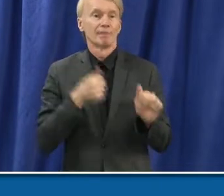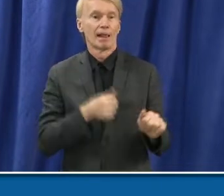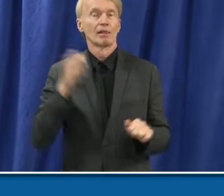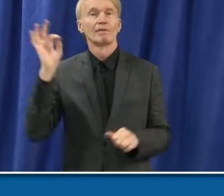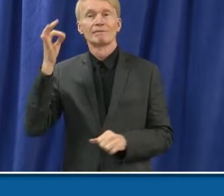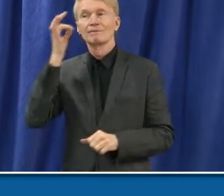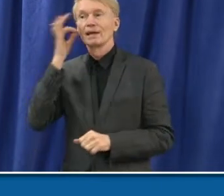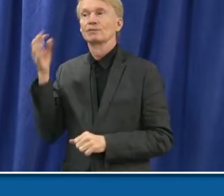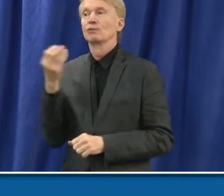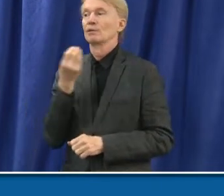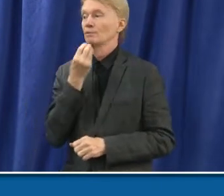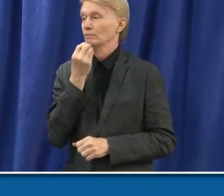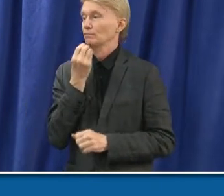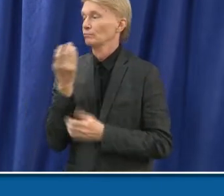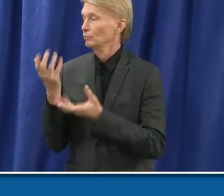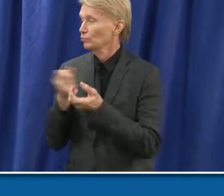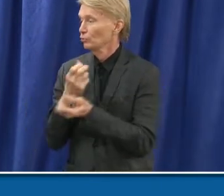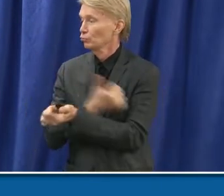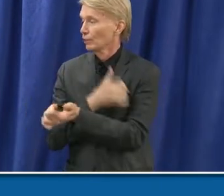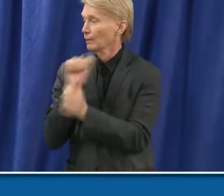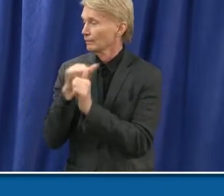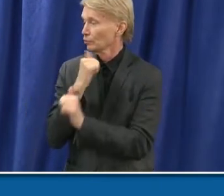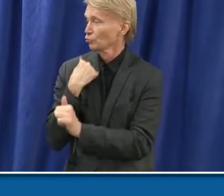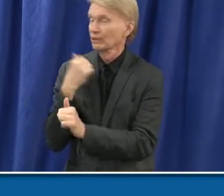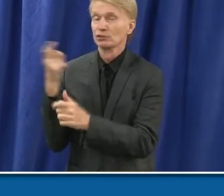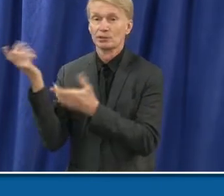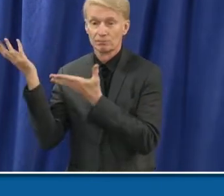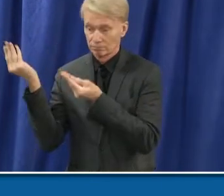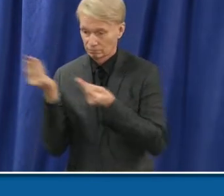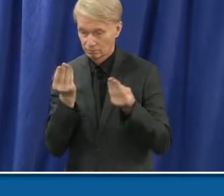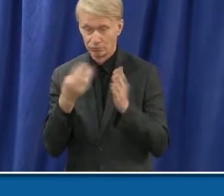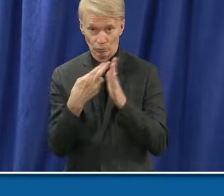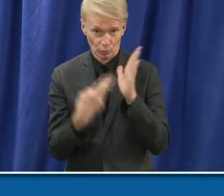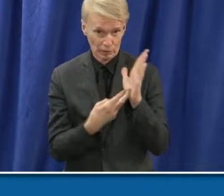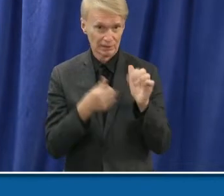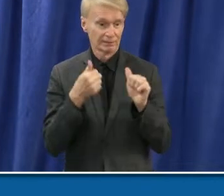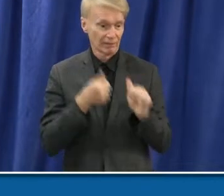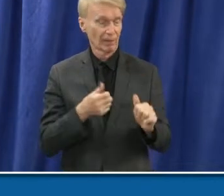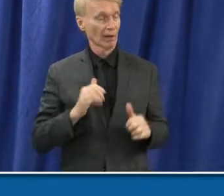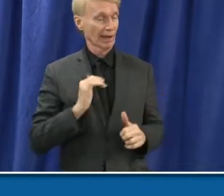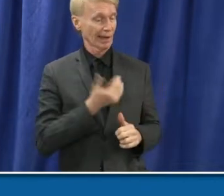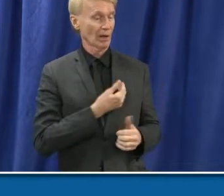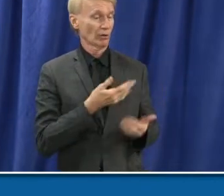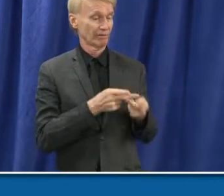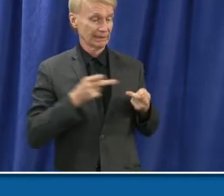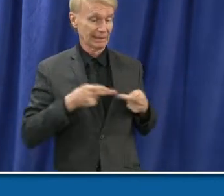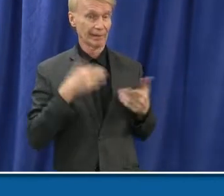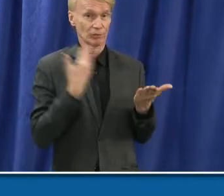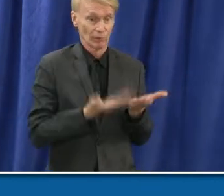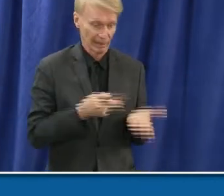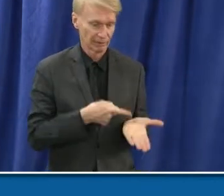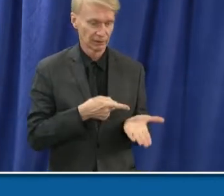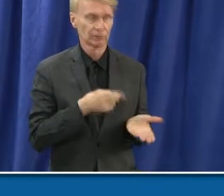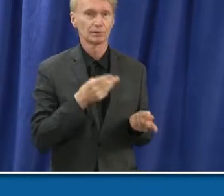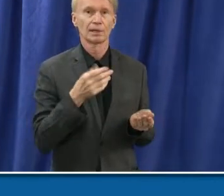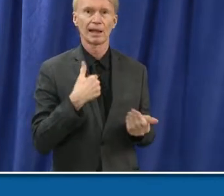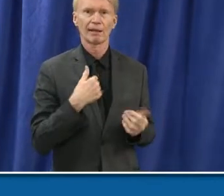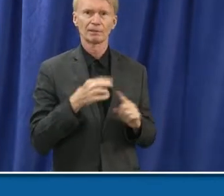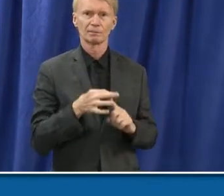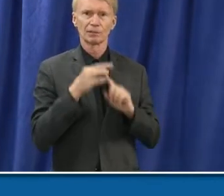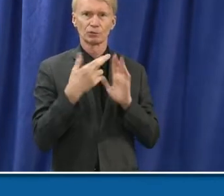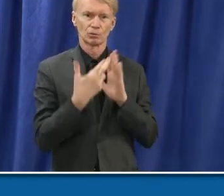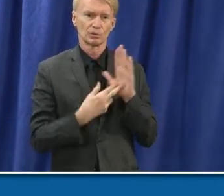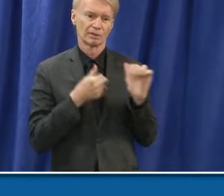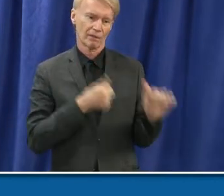to ensure that vaccine that we are moving from our controlled facility follows the chain of custody protocols until